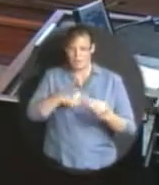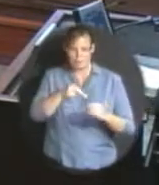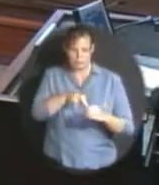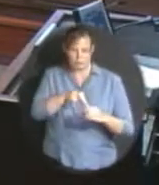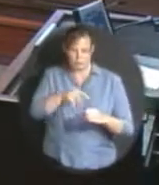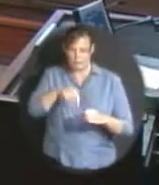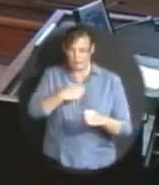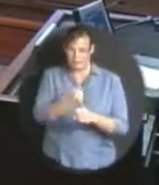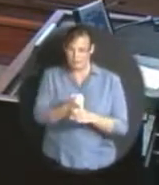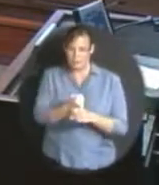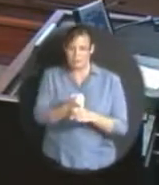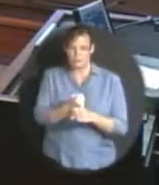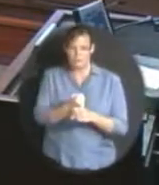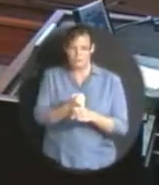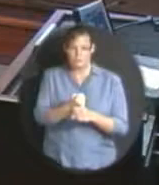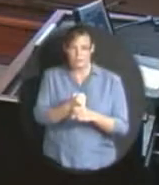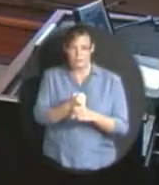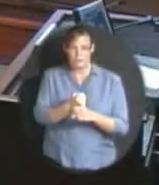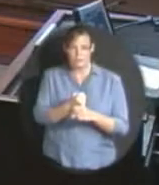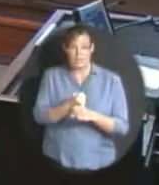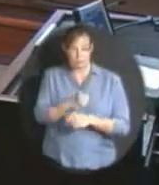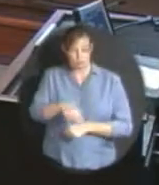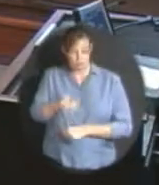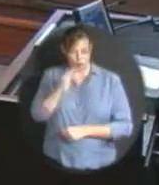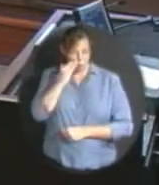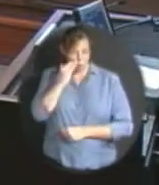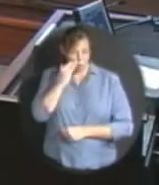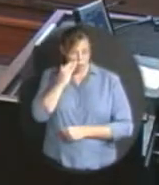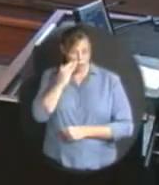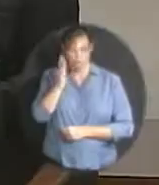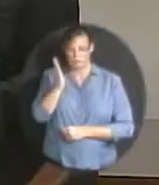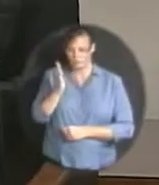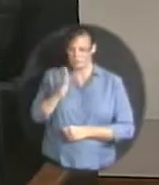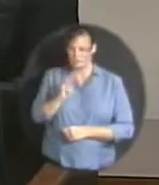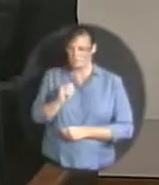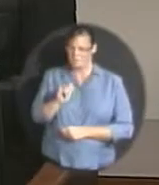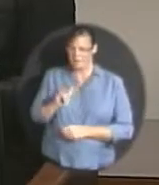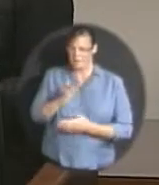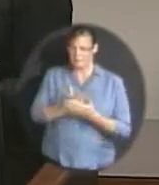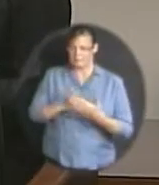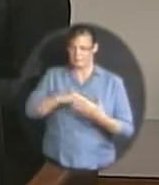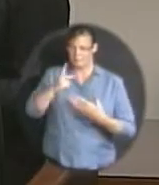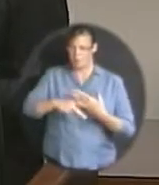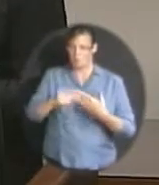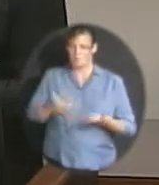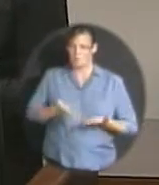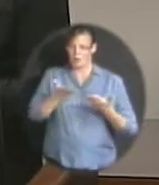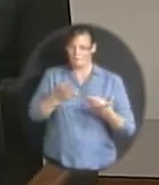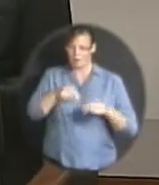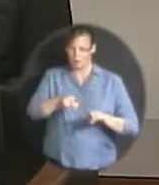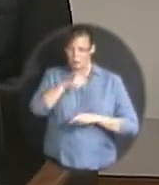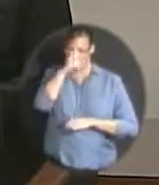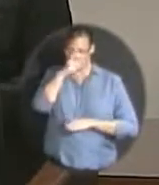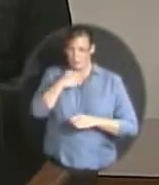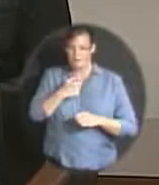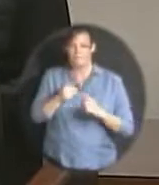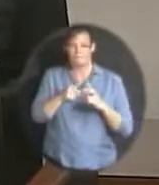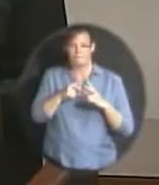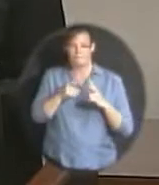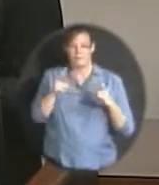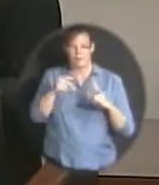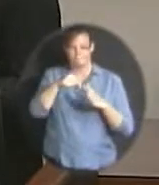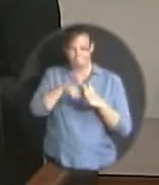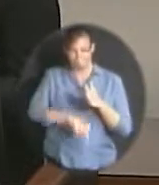year. As you're aware, and I did a presentation in May on some of the programs that we offer during the summer, we do have a very